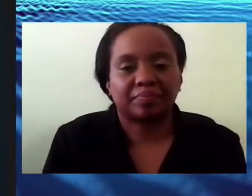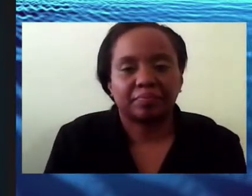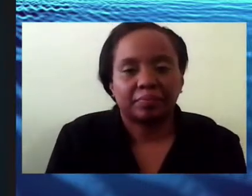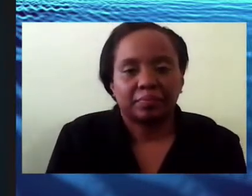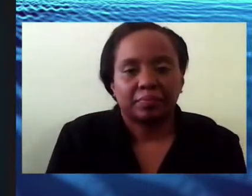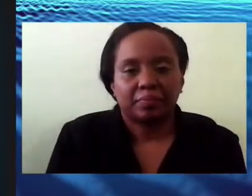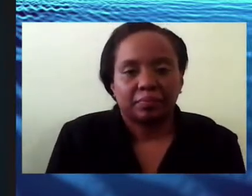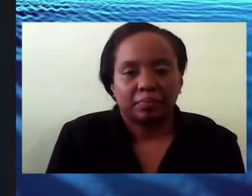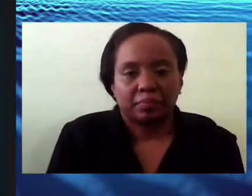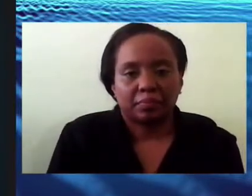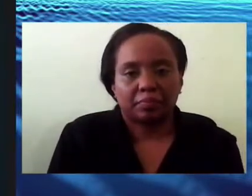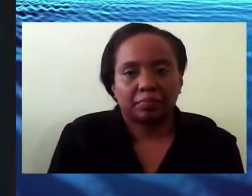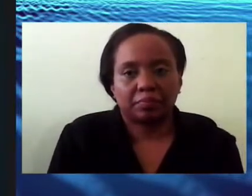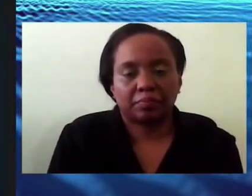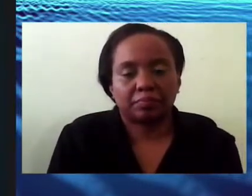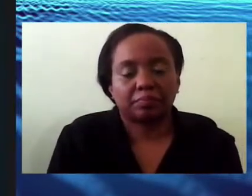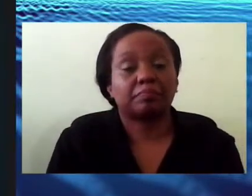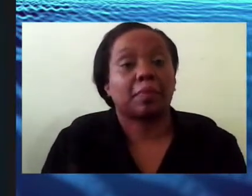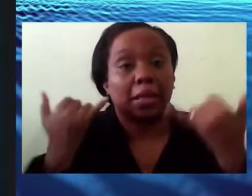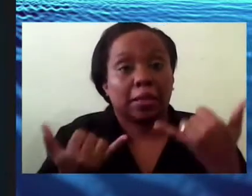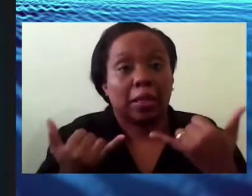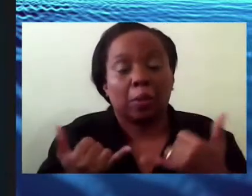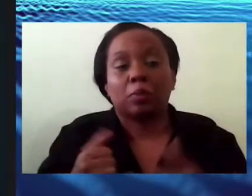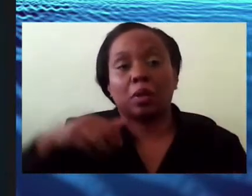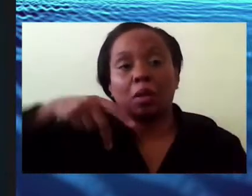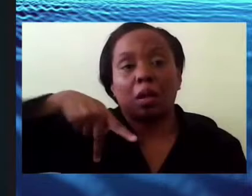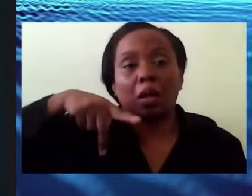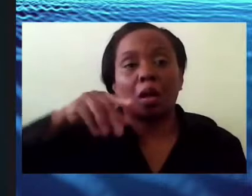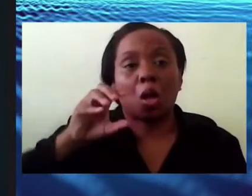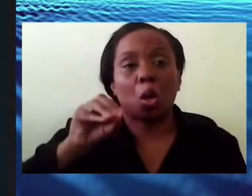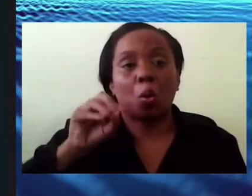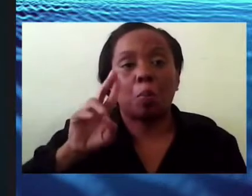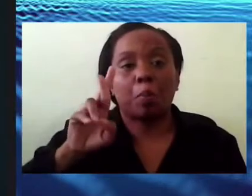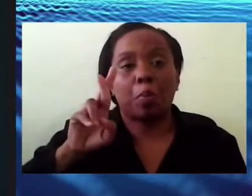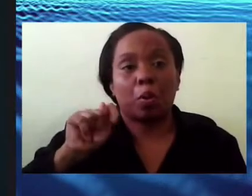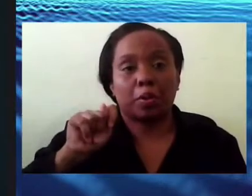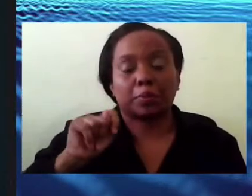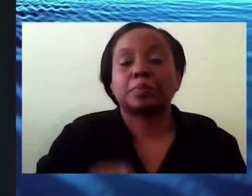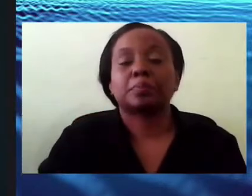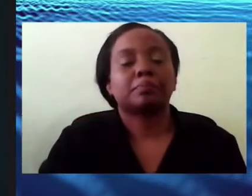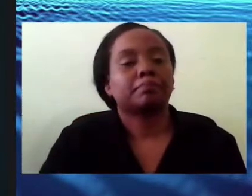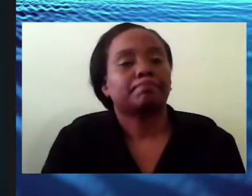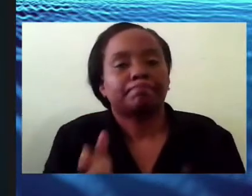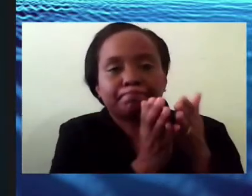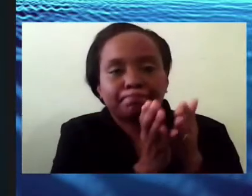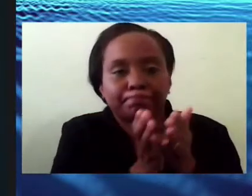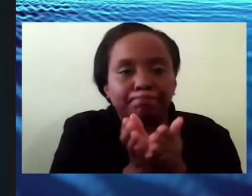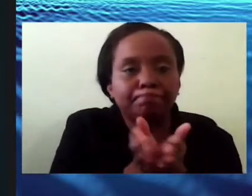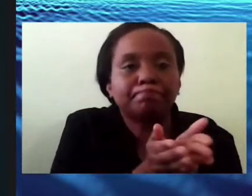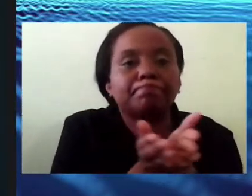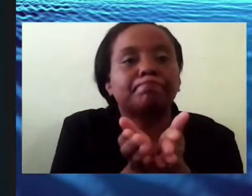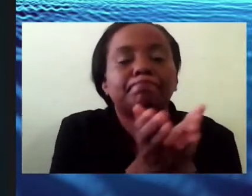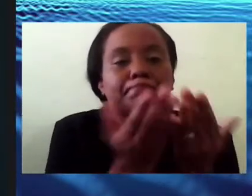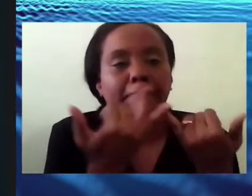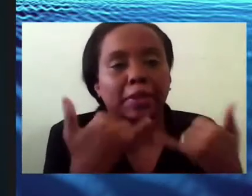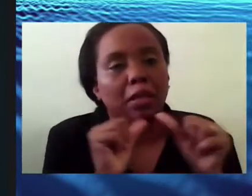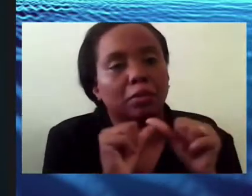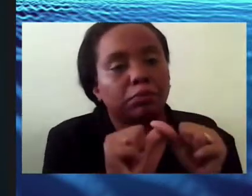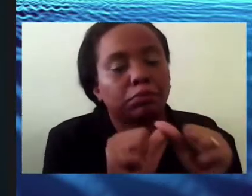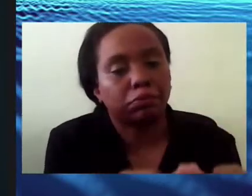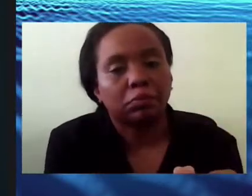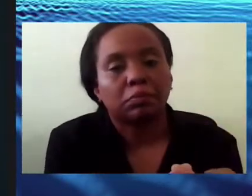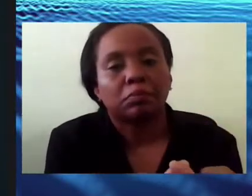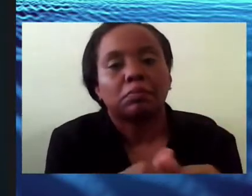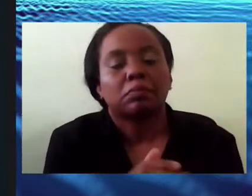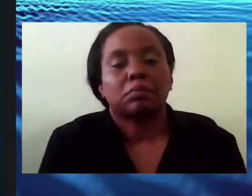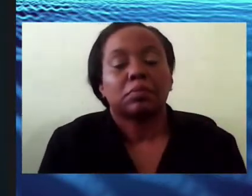status at the port. The port continues to service vessels, discharging and offloading cargo as required. Delivery of containers